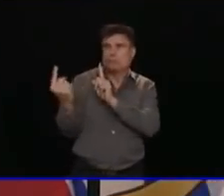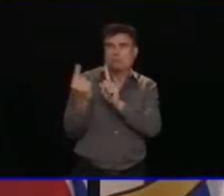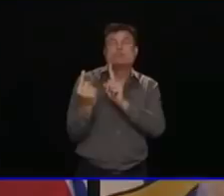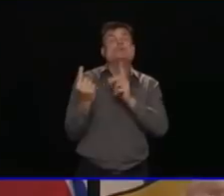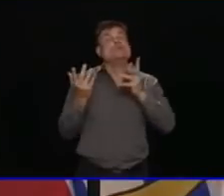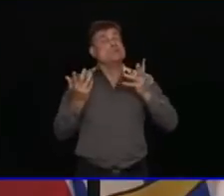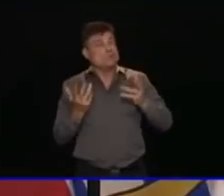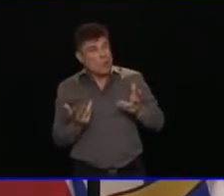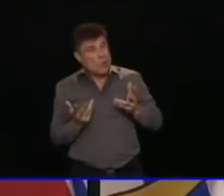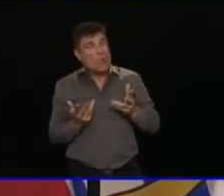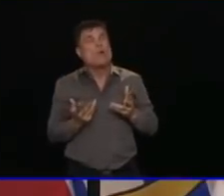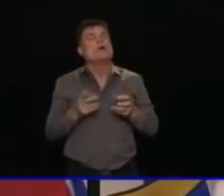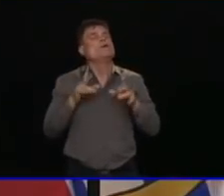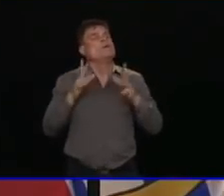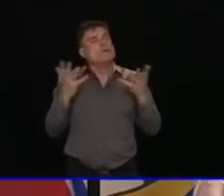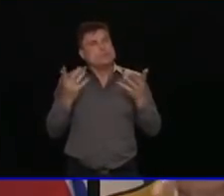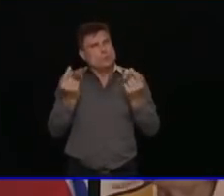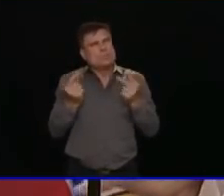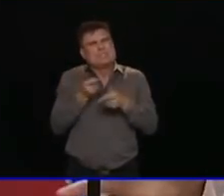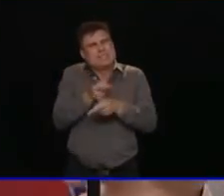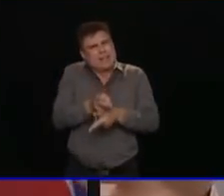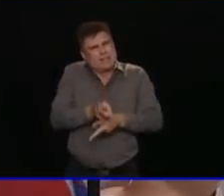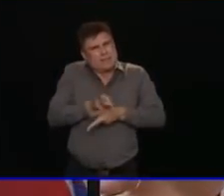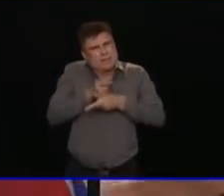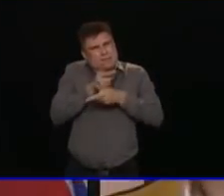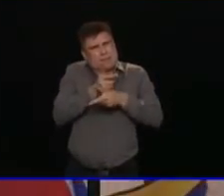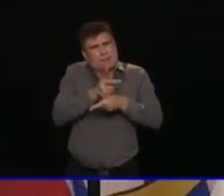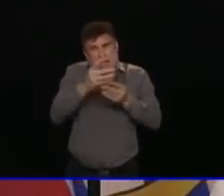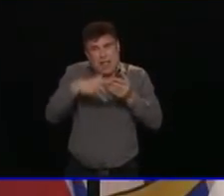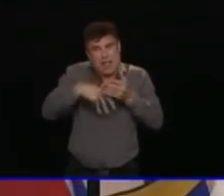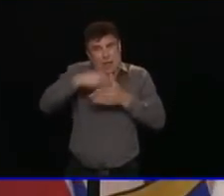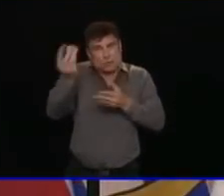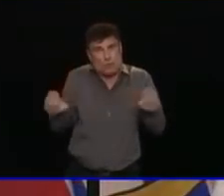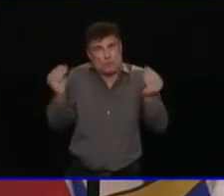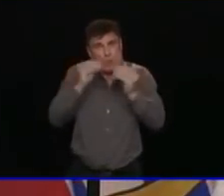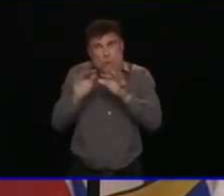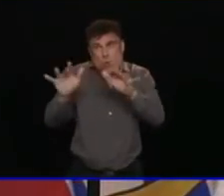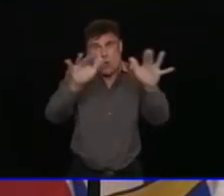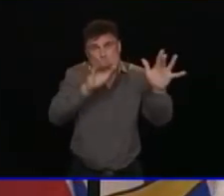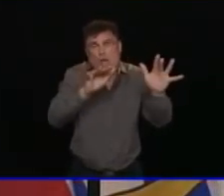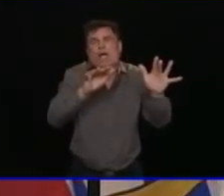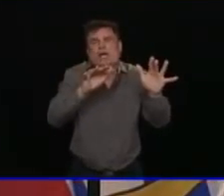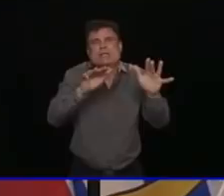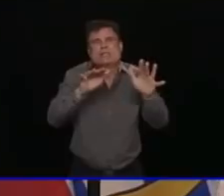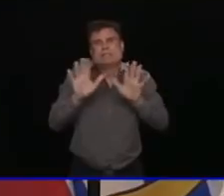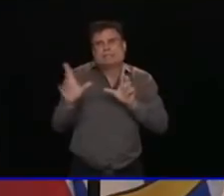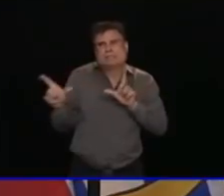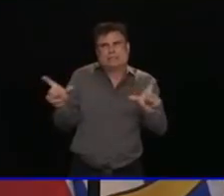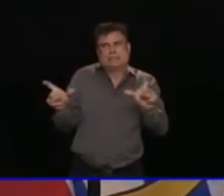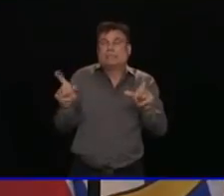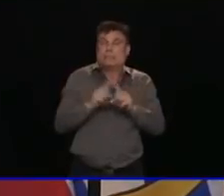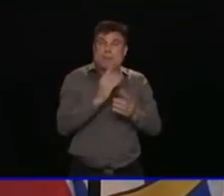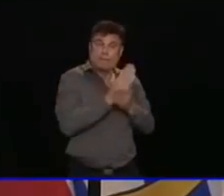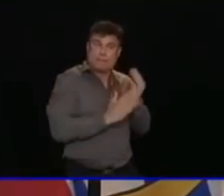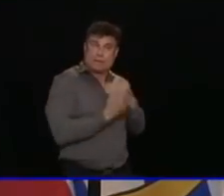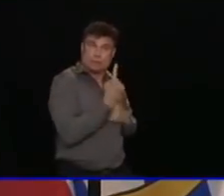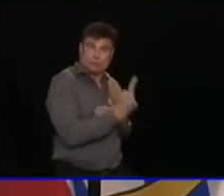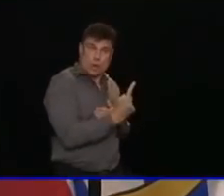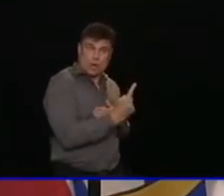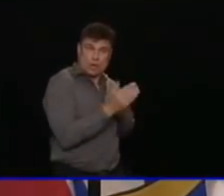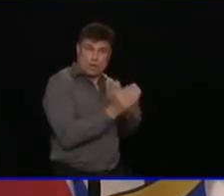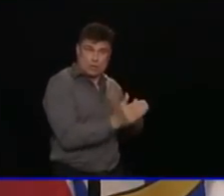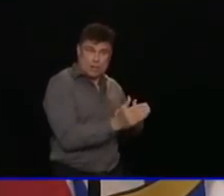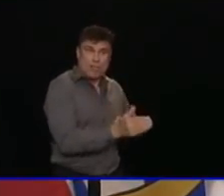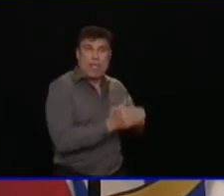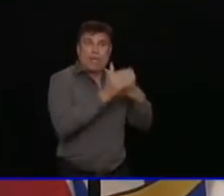cautiously increased our bubble. We need to do that again, but having those important caveats in place. So if